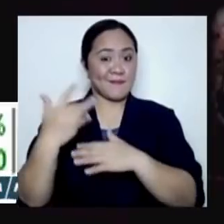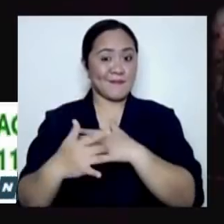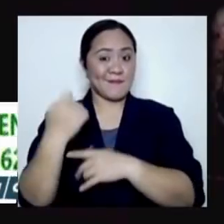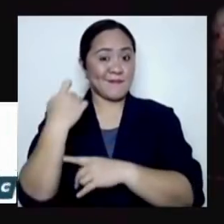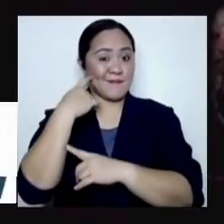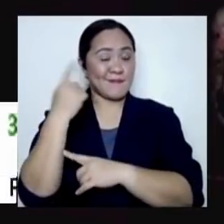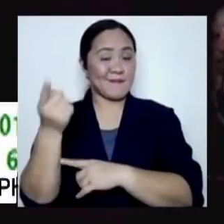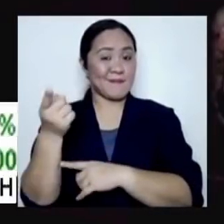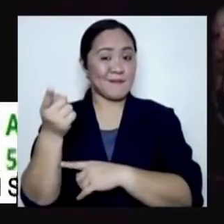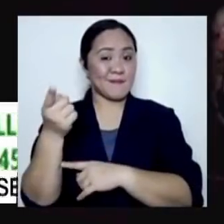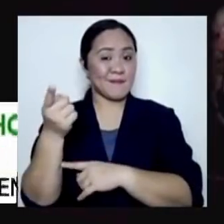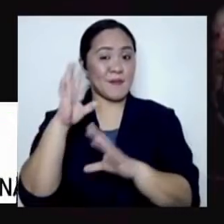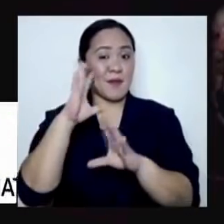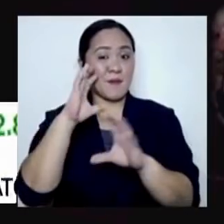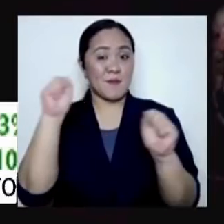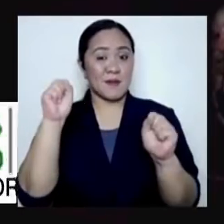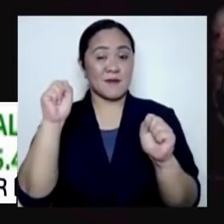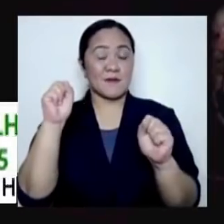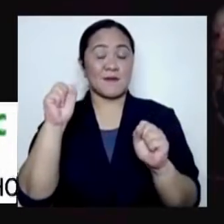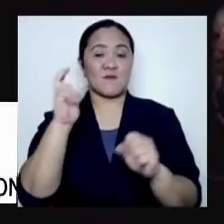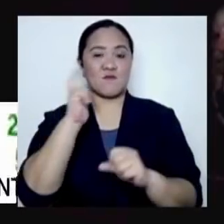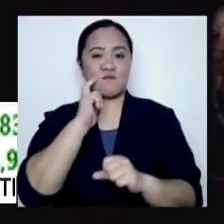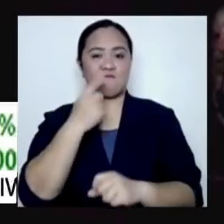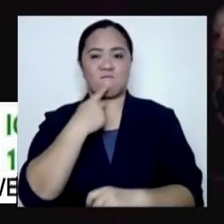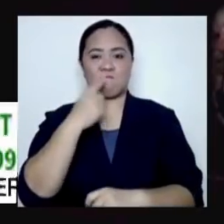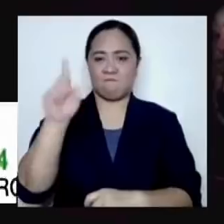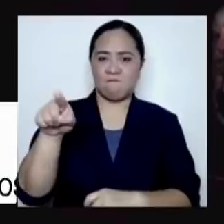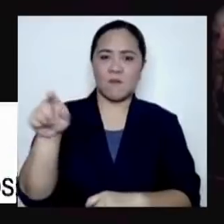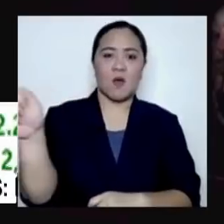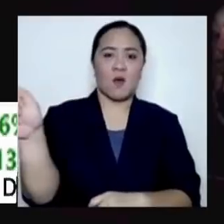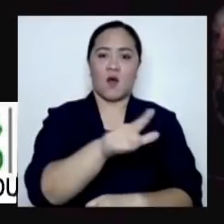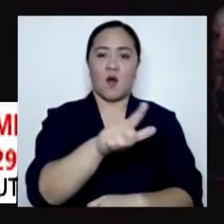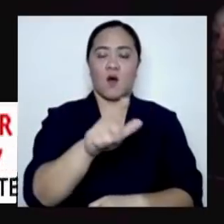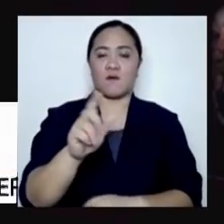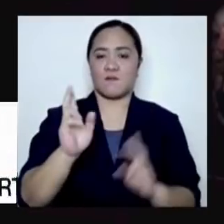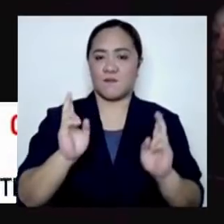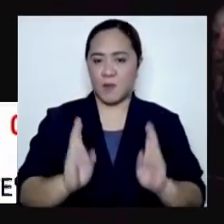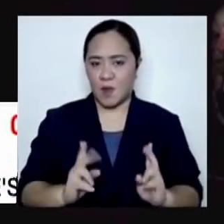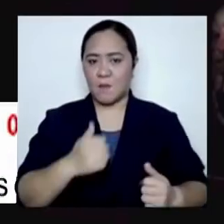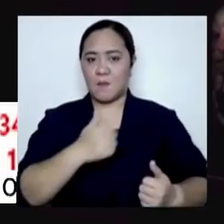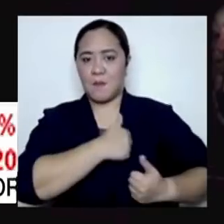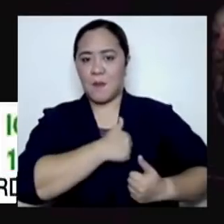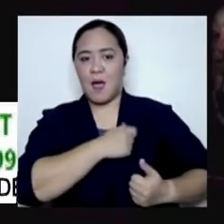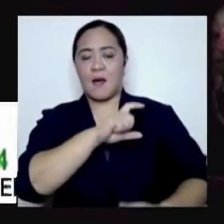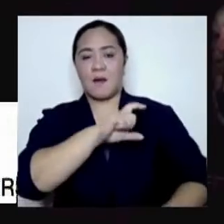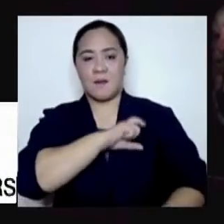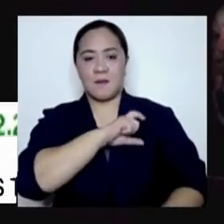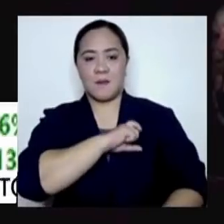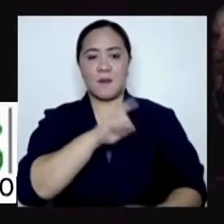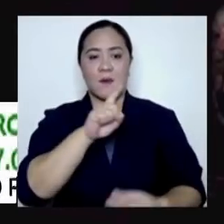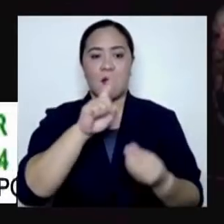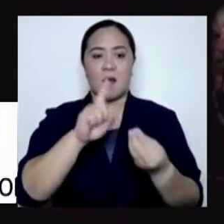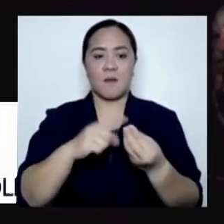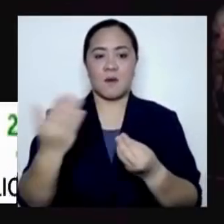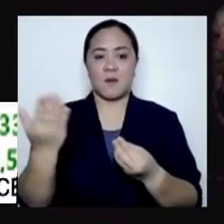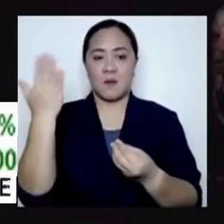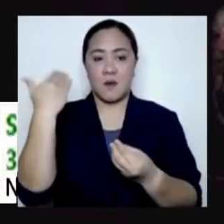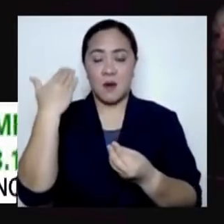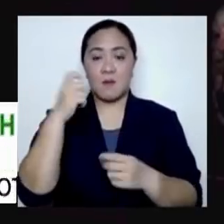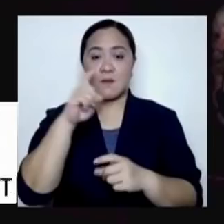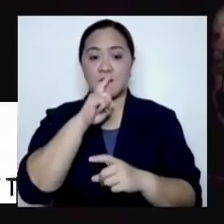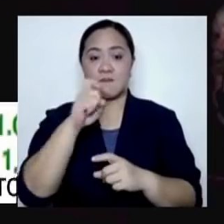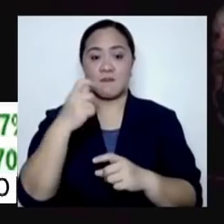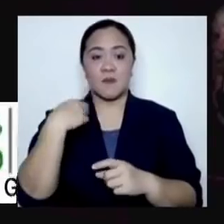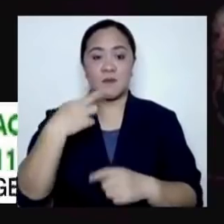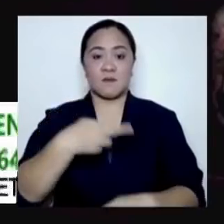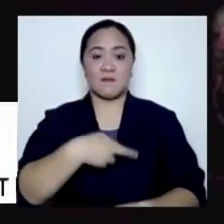President Rodrigo Duterte has directed uniformed personnel to stay out of the Senate's probe on Pharmally. Let's now get the reaction of